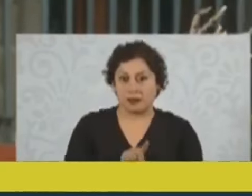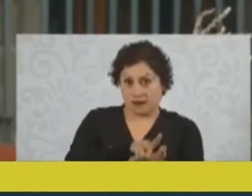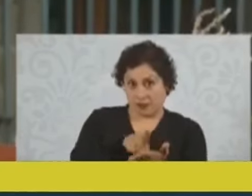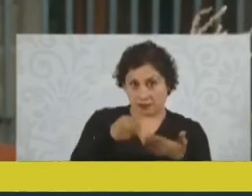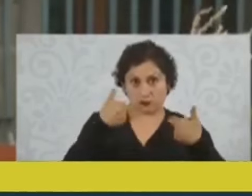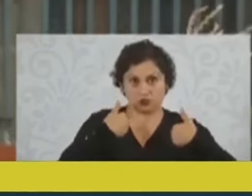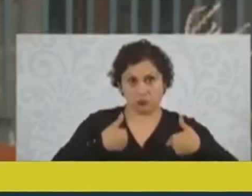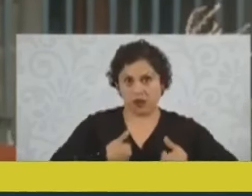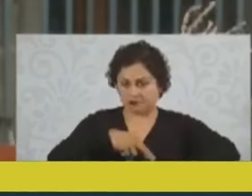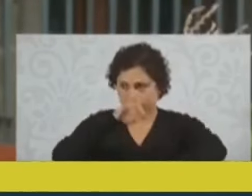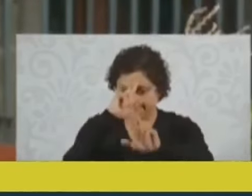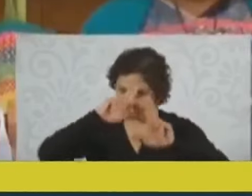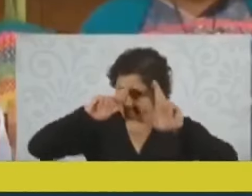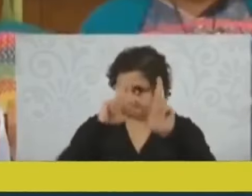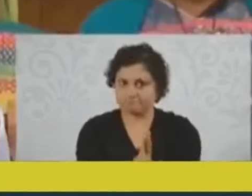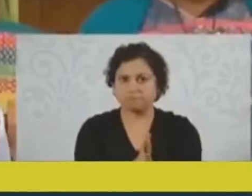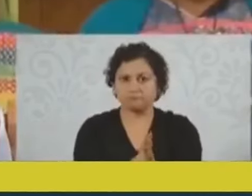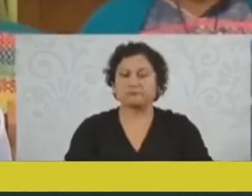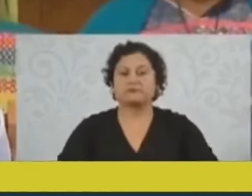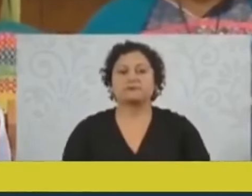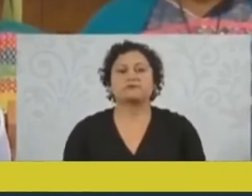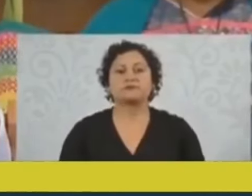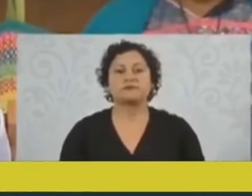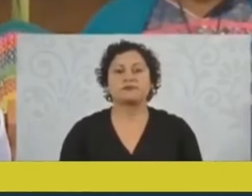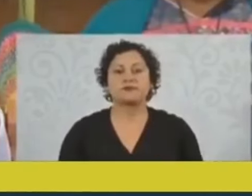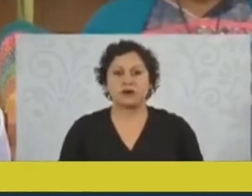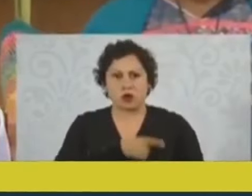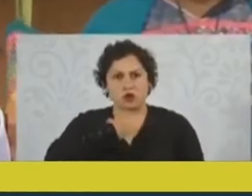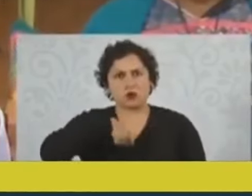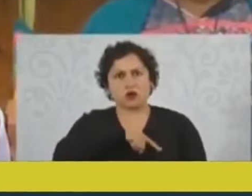Human rights will be respected, and